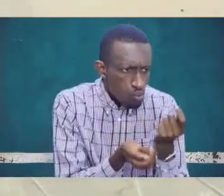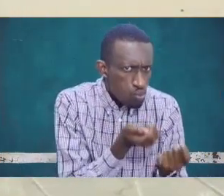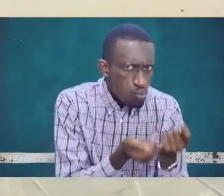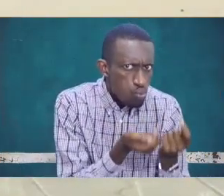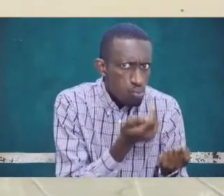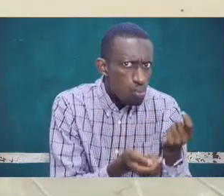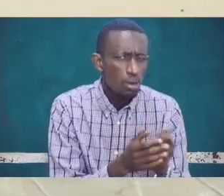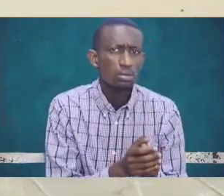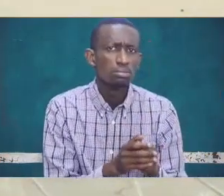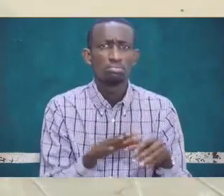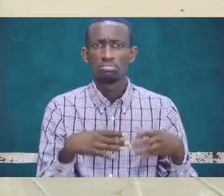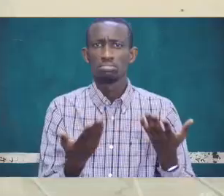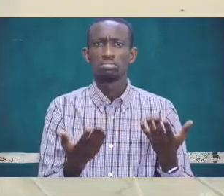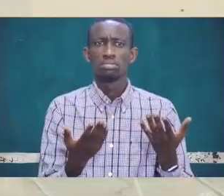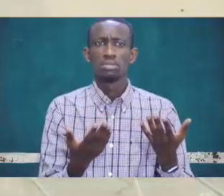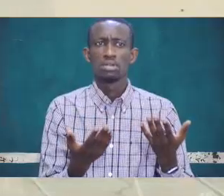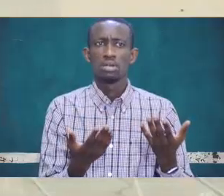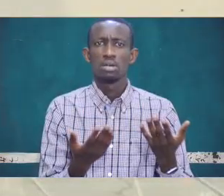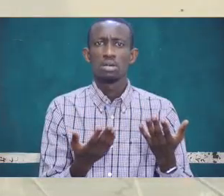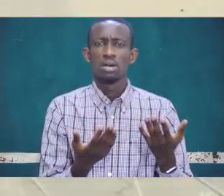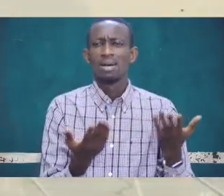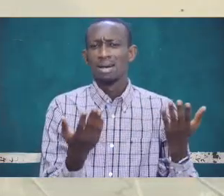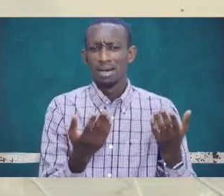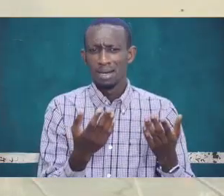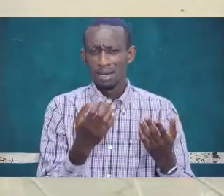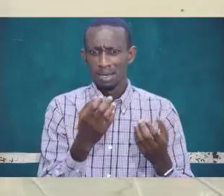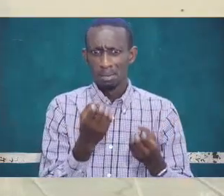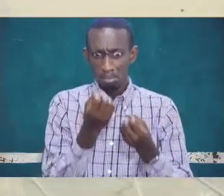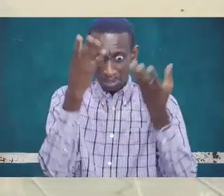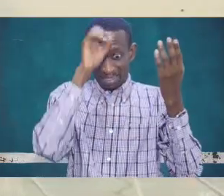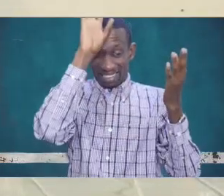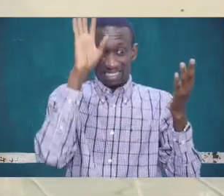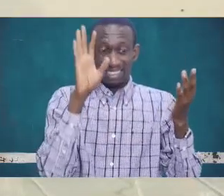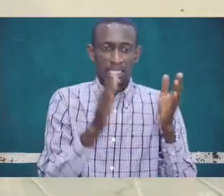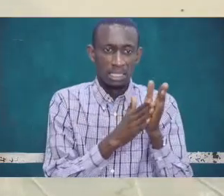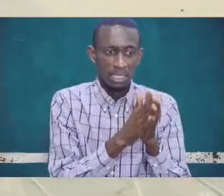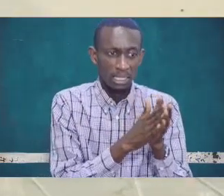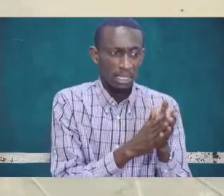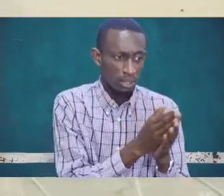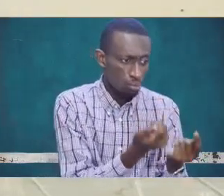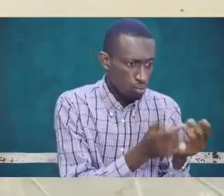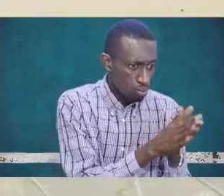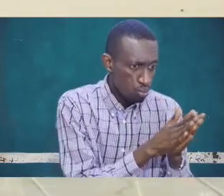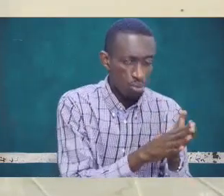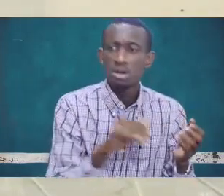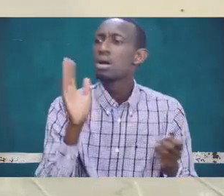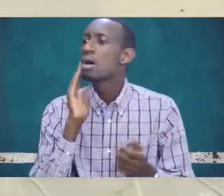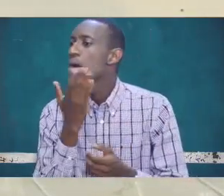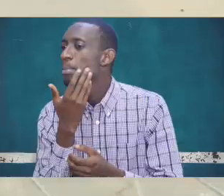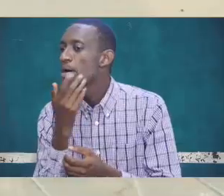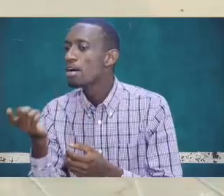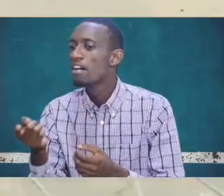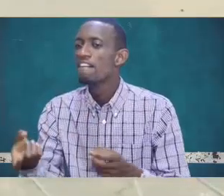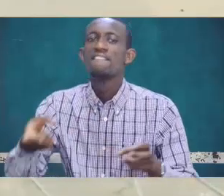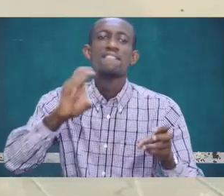of a sudden, the oil is poured in the water. Of course, you can't be in the kitchen without water. So the oil is poured in the water